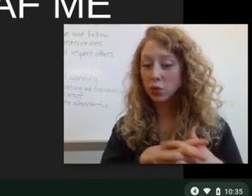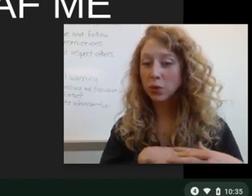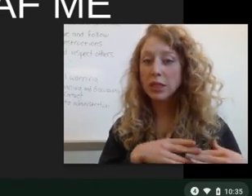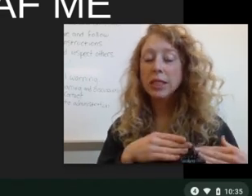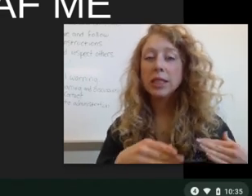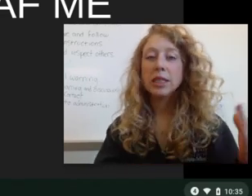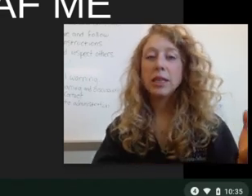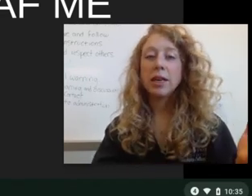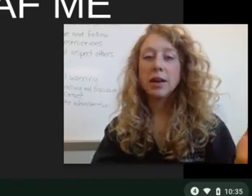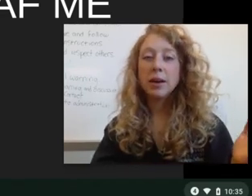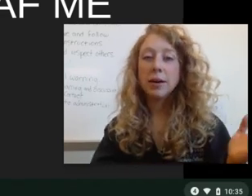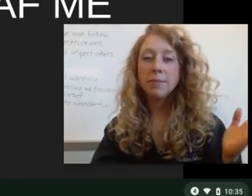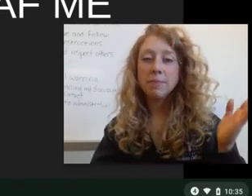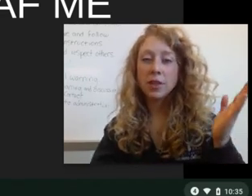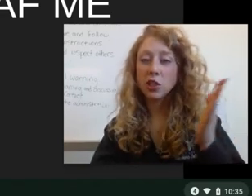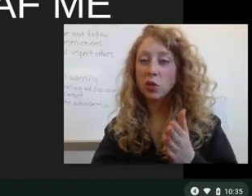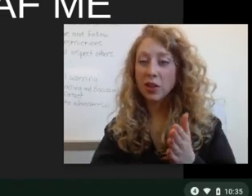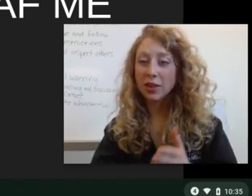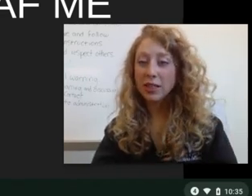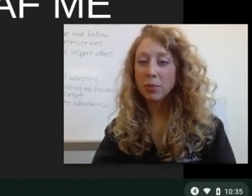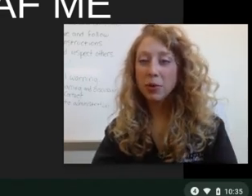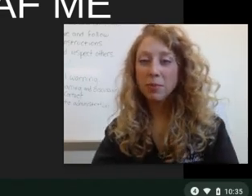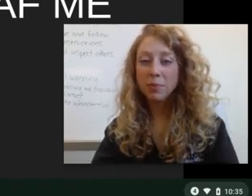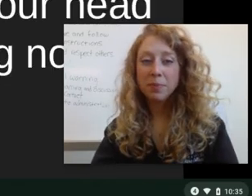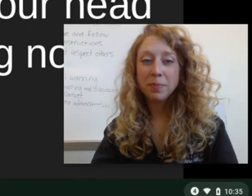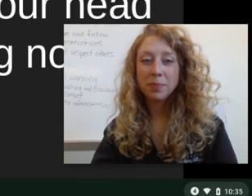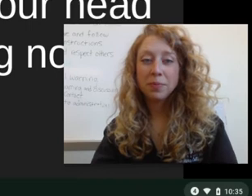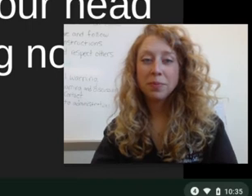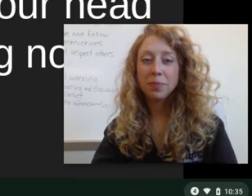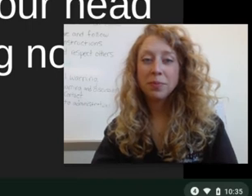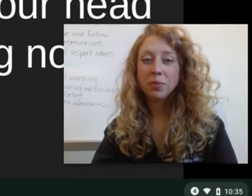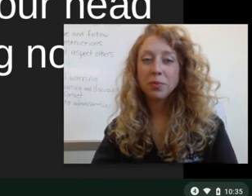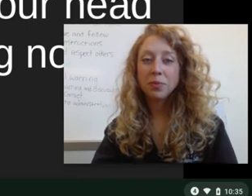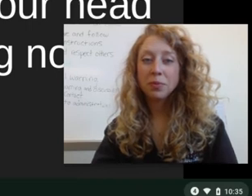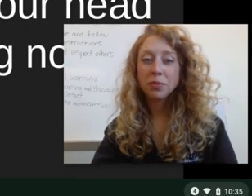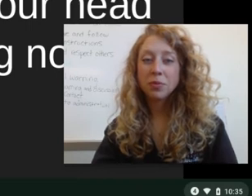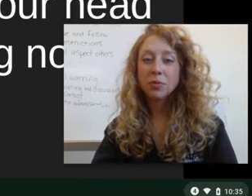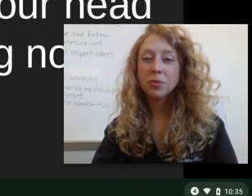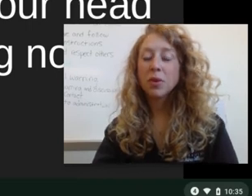true. Let's do another example.